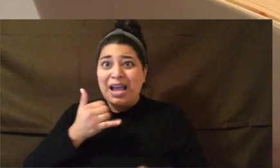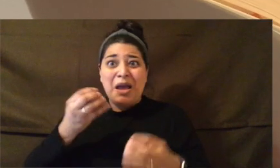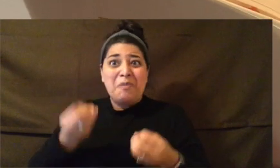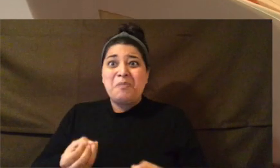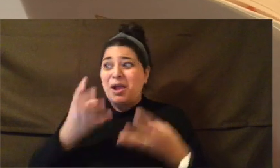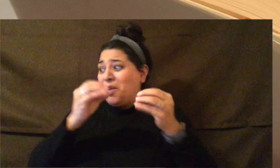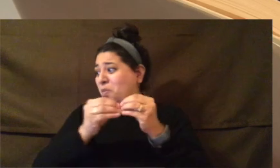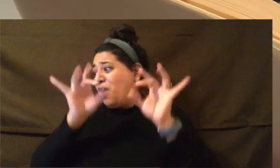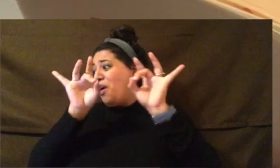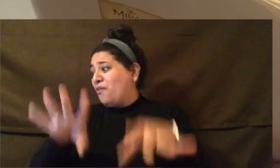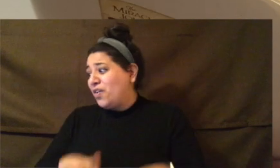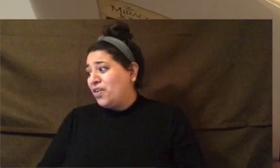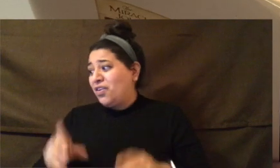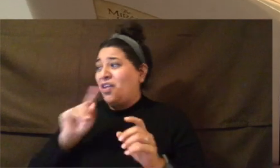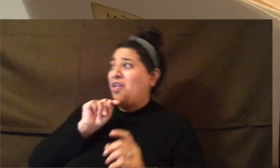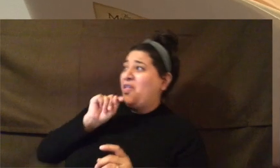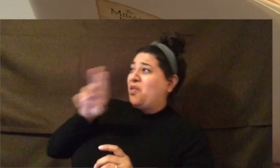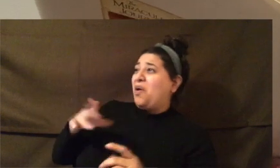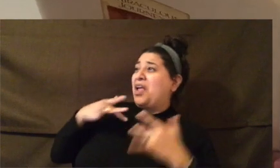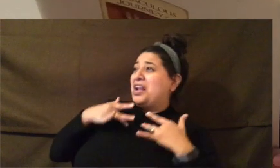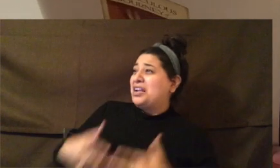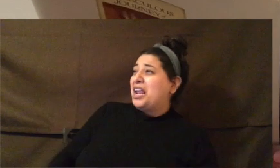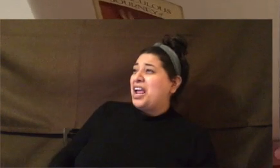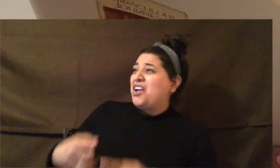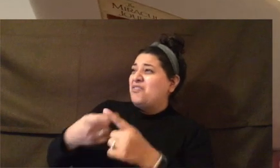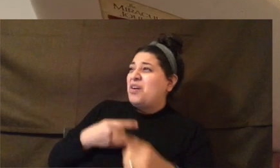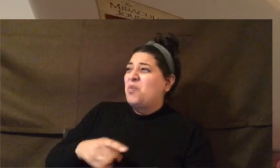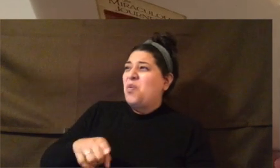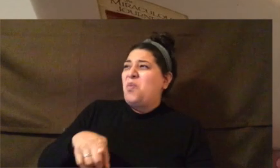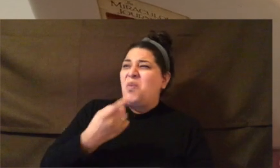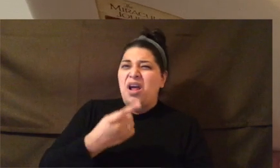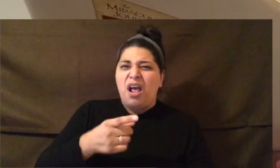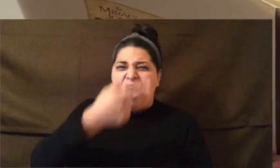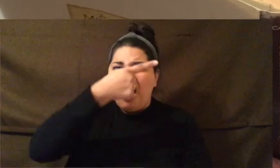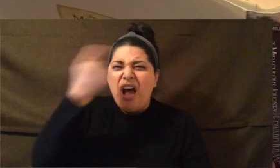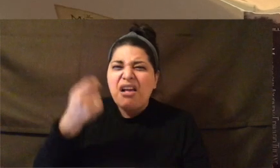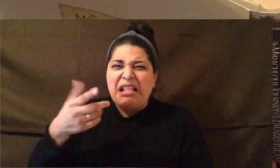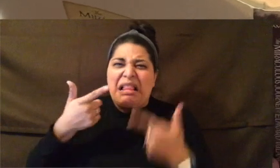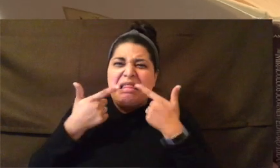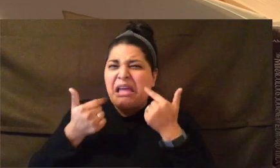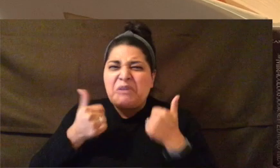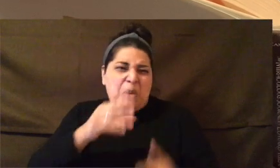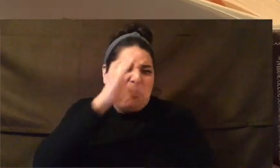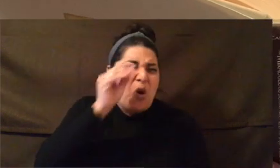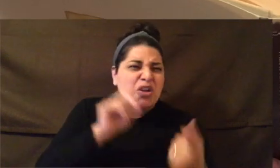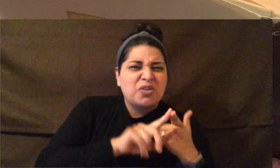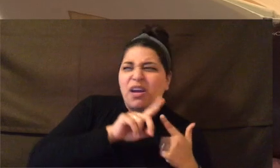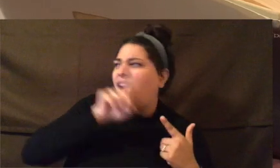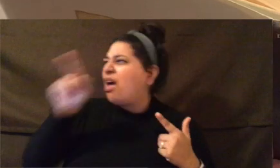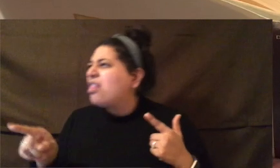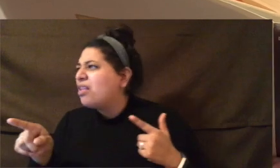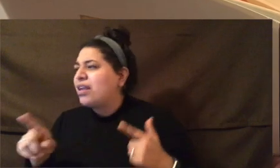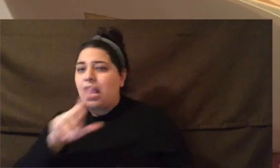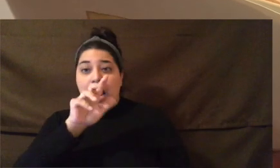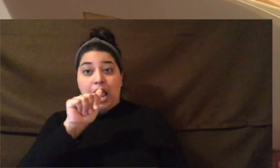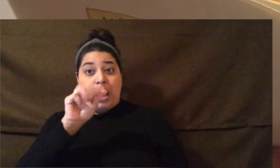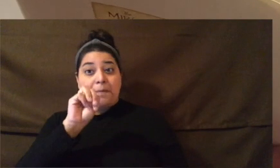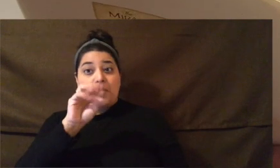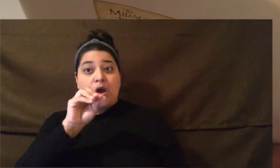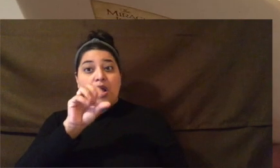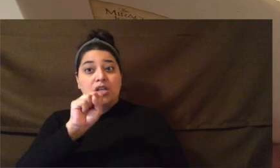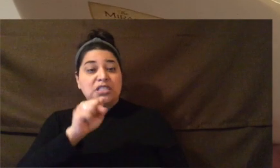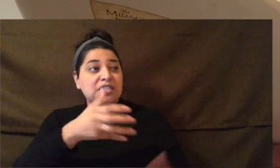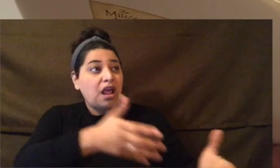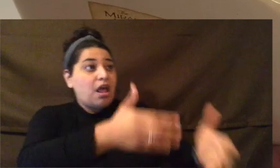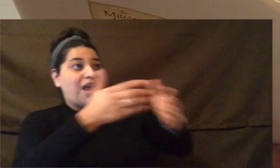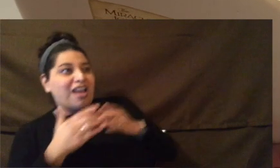wrong. It was much worse. Being tossed in some naked state from the hands of one grubby, laughing boy to another.